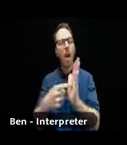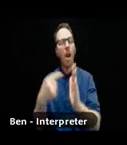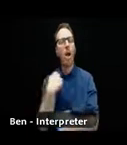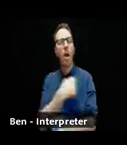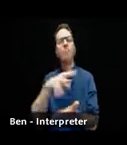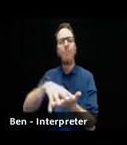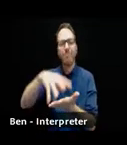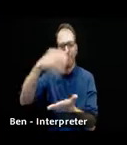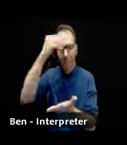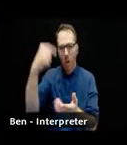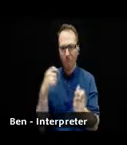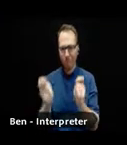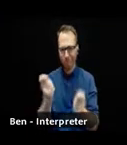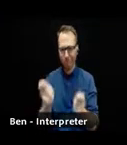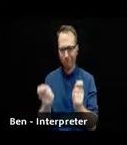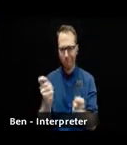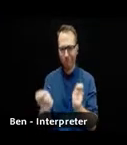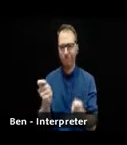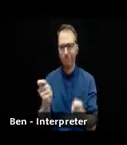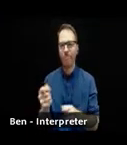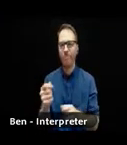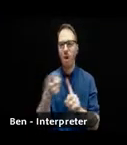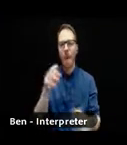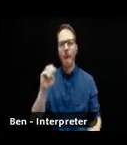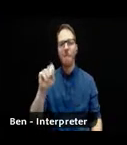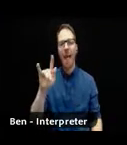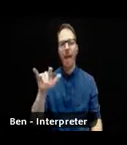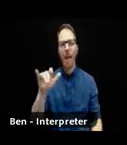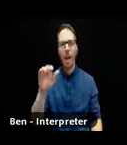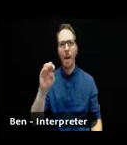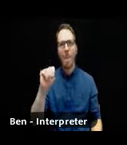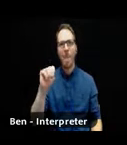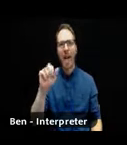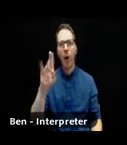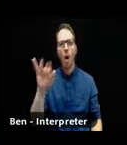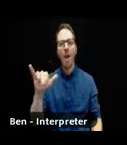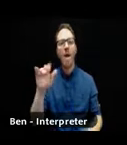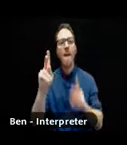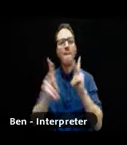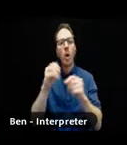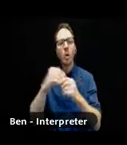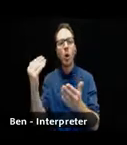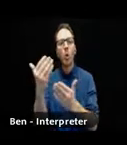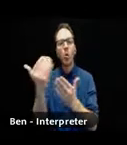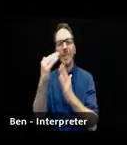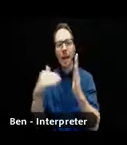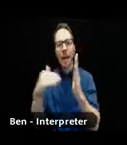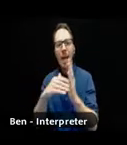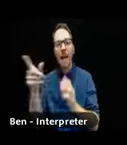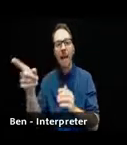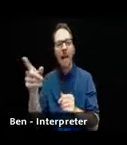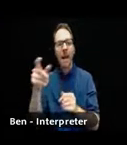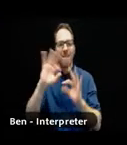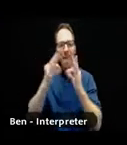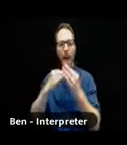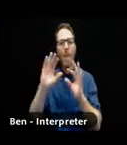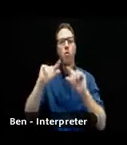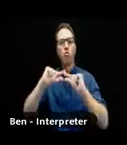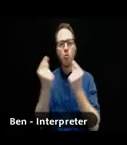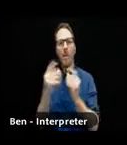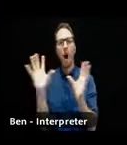have adapted from Maori folks in New Zealand. Family group conferencing is something that has